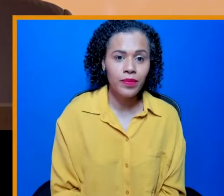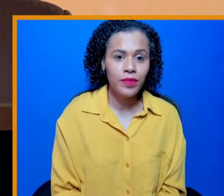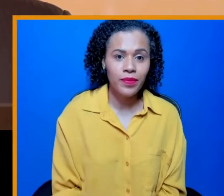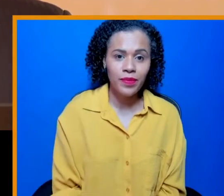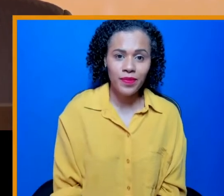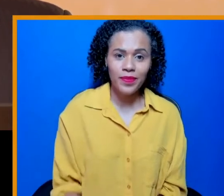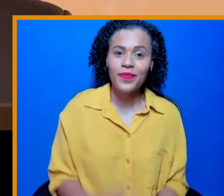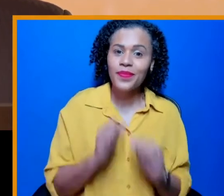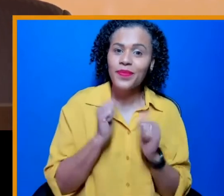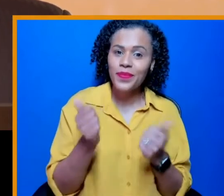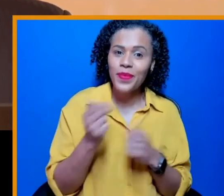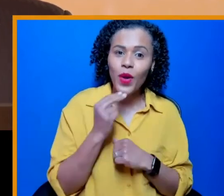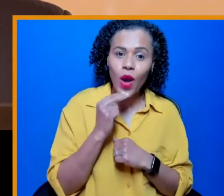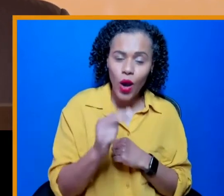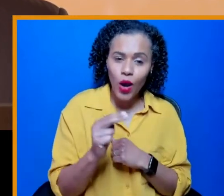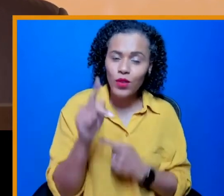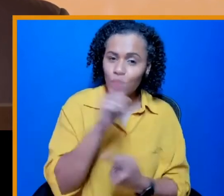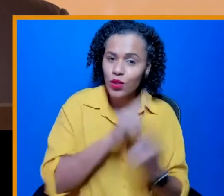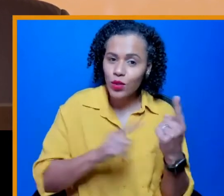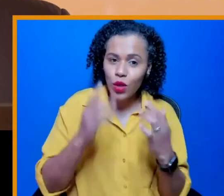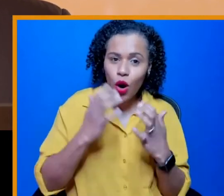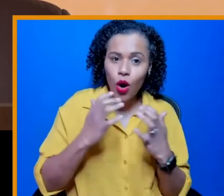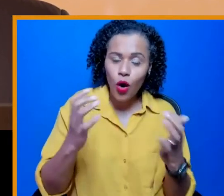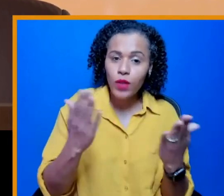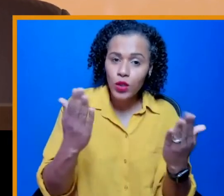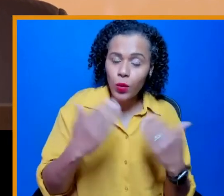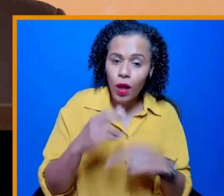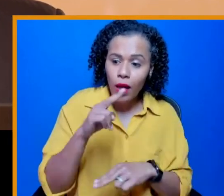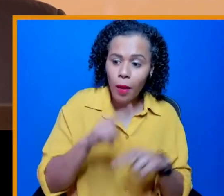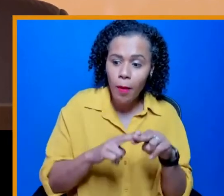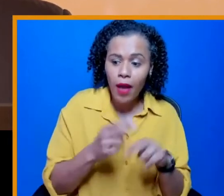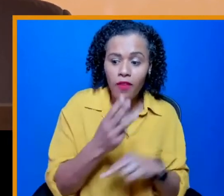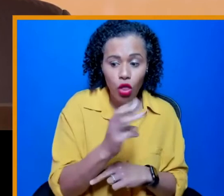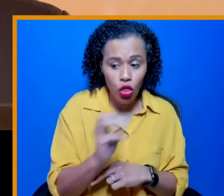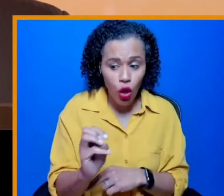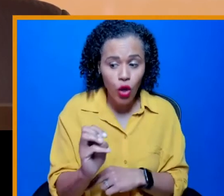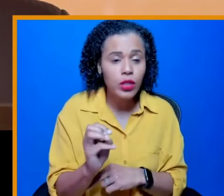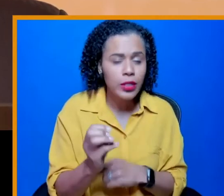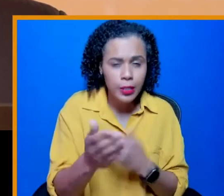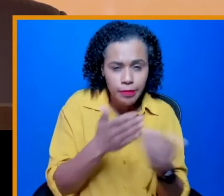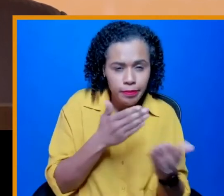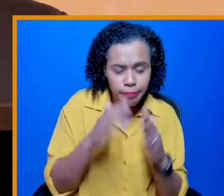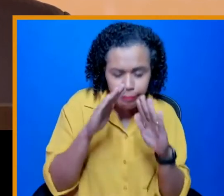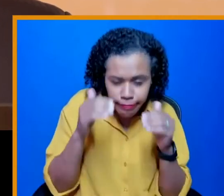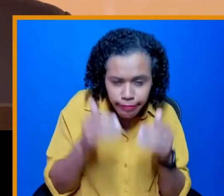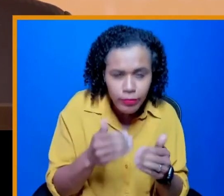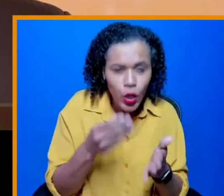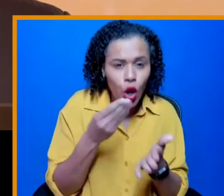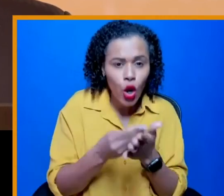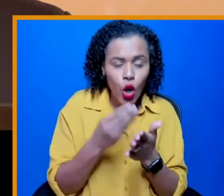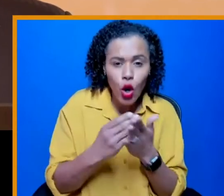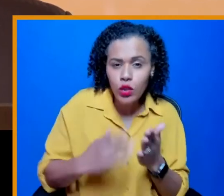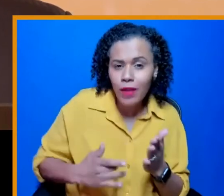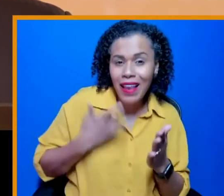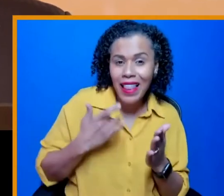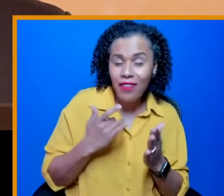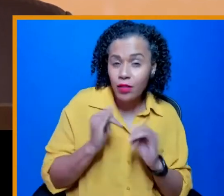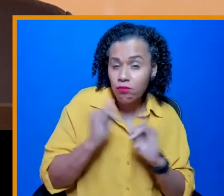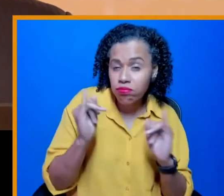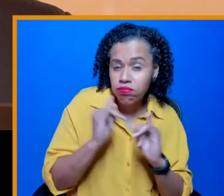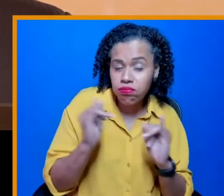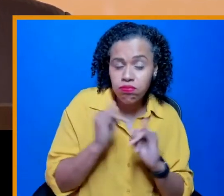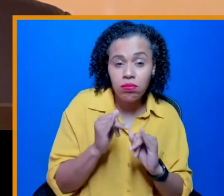Good afternoon, conference, and welcome to F30, Tackling the Cost of Living Crisis, which you will find on page 74